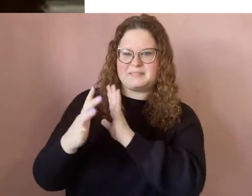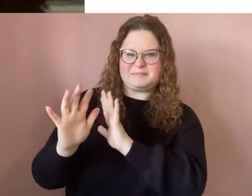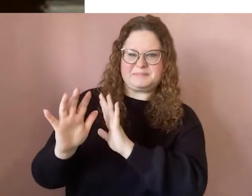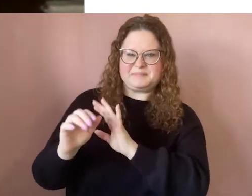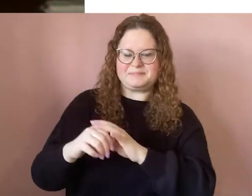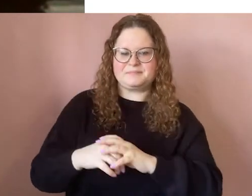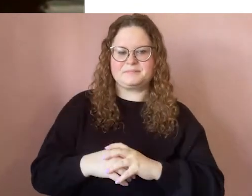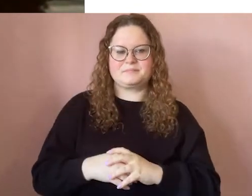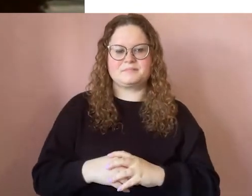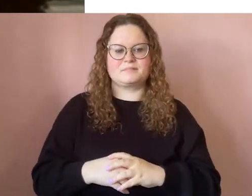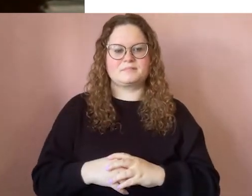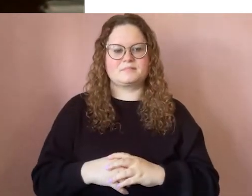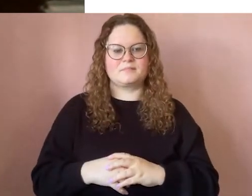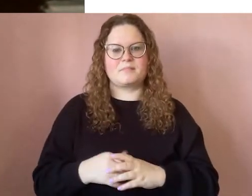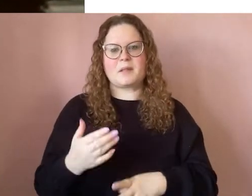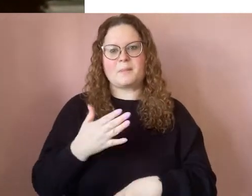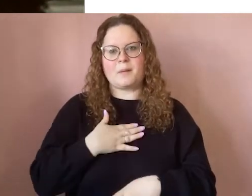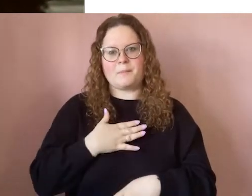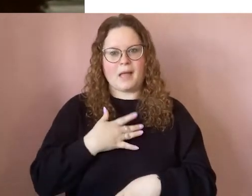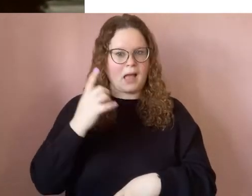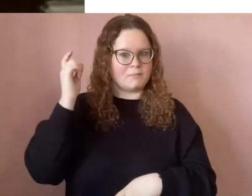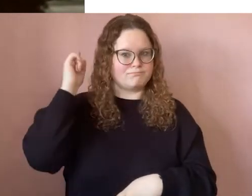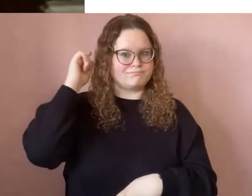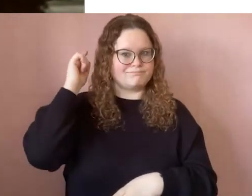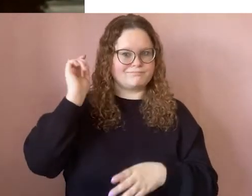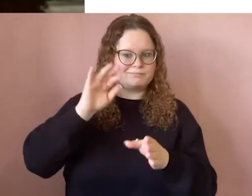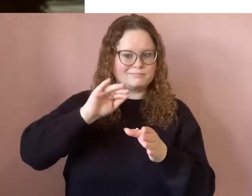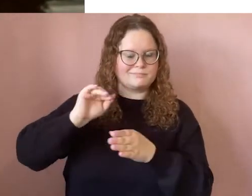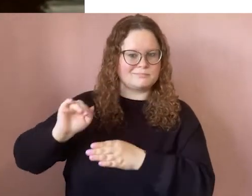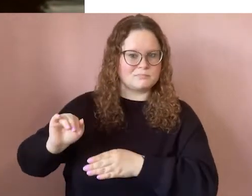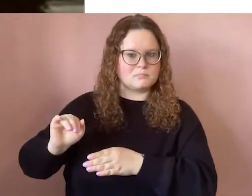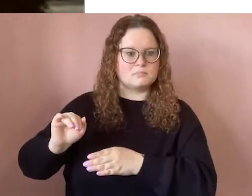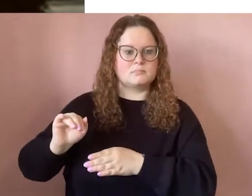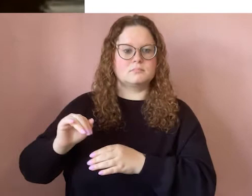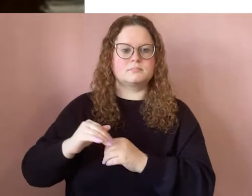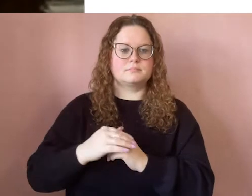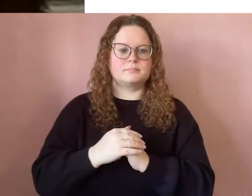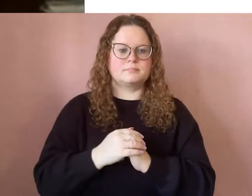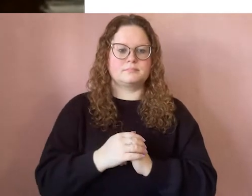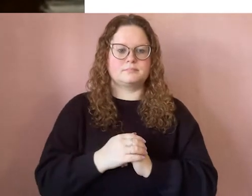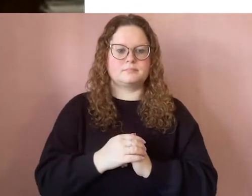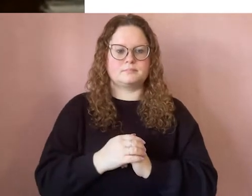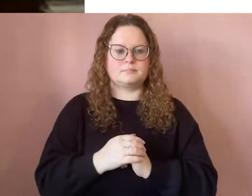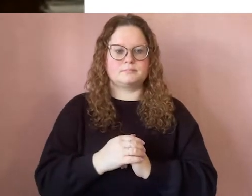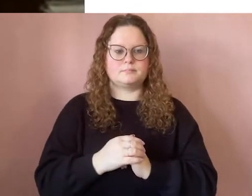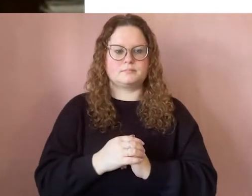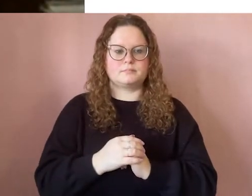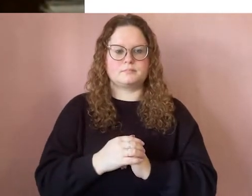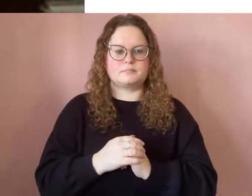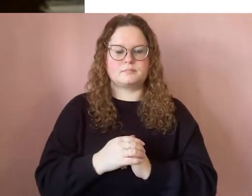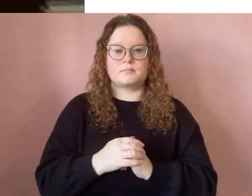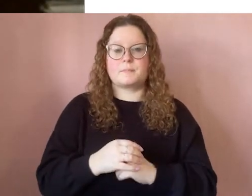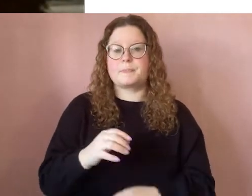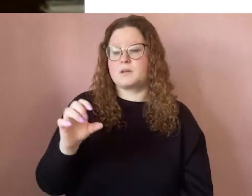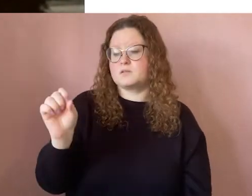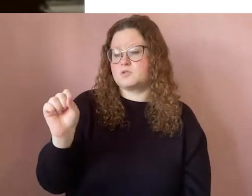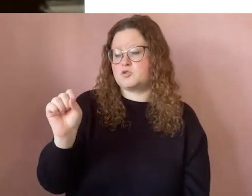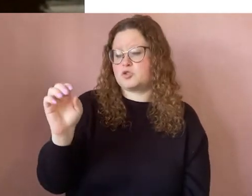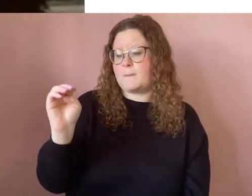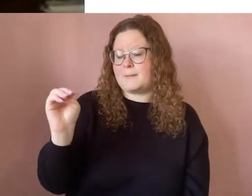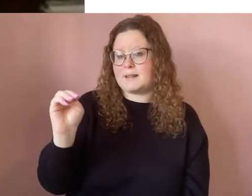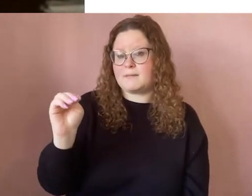aside, I have a very strong view of the fact that social